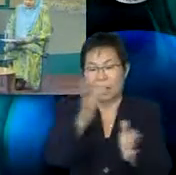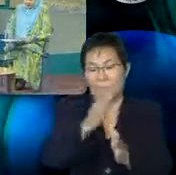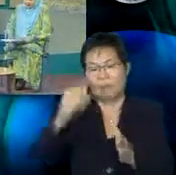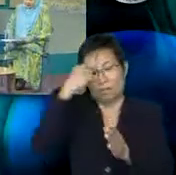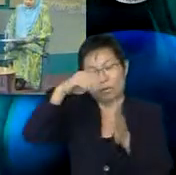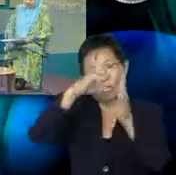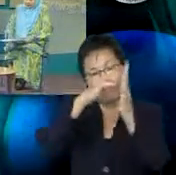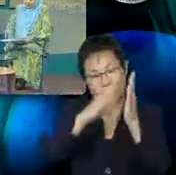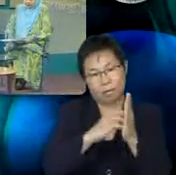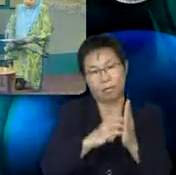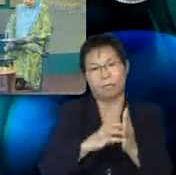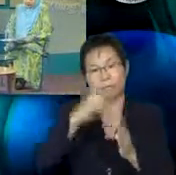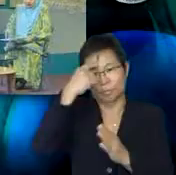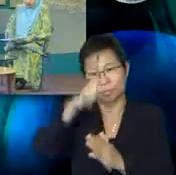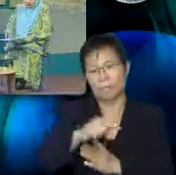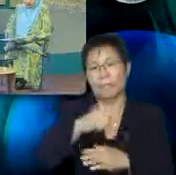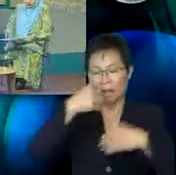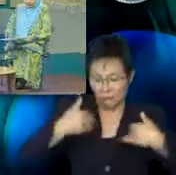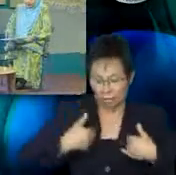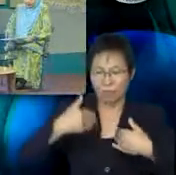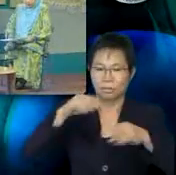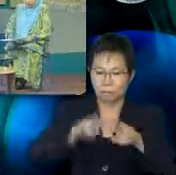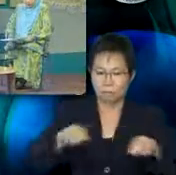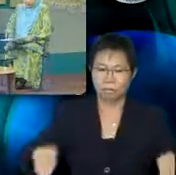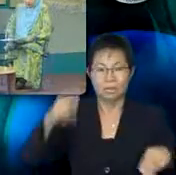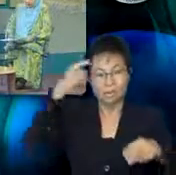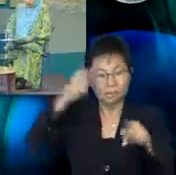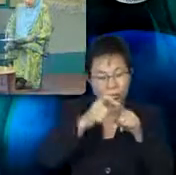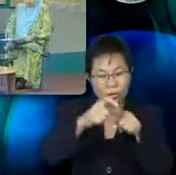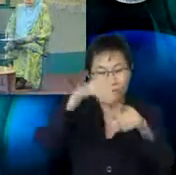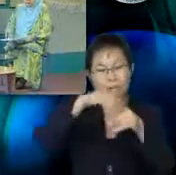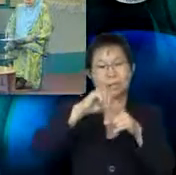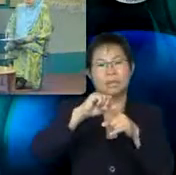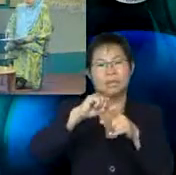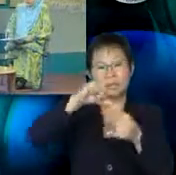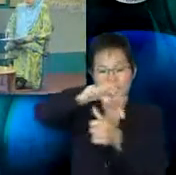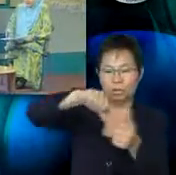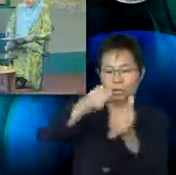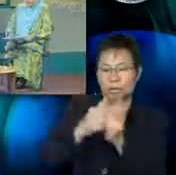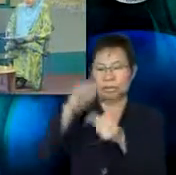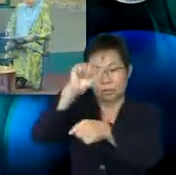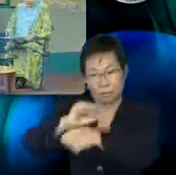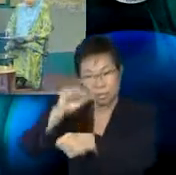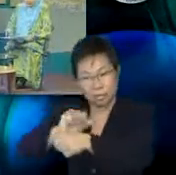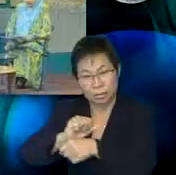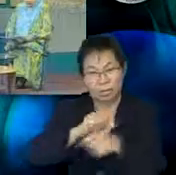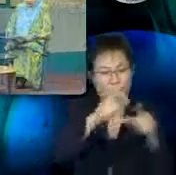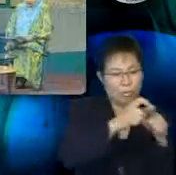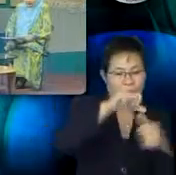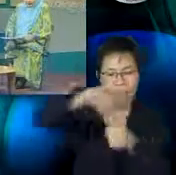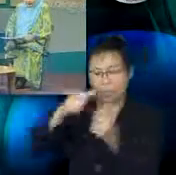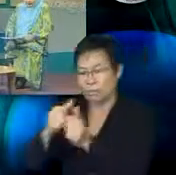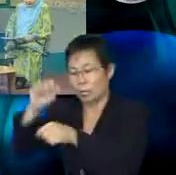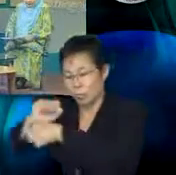However, instead of merely having students think of words in association with an occupation, Mr.